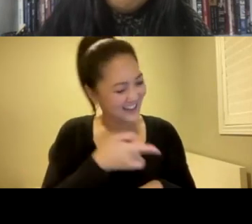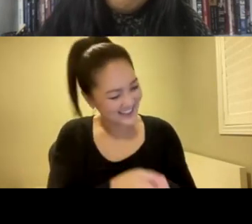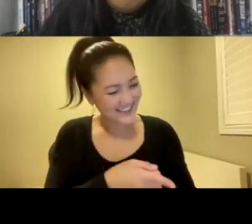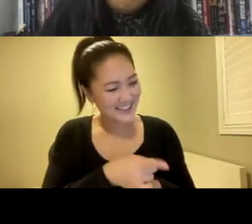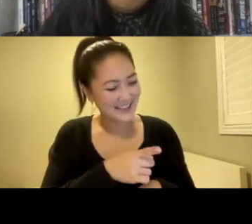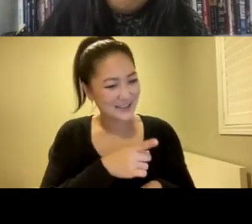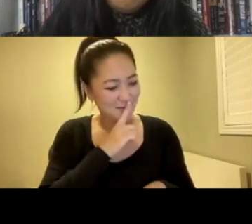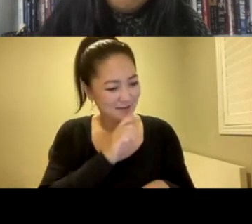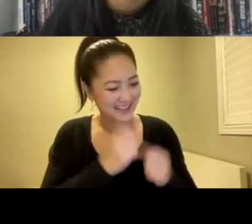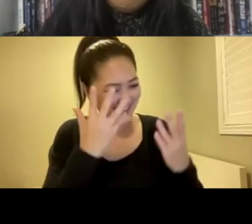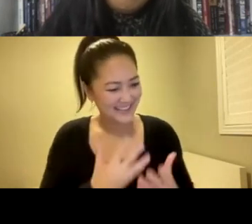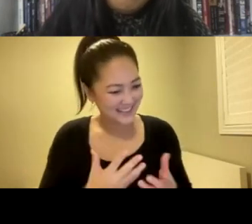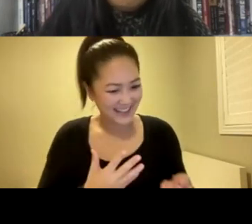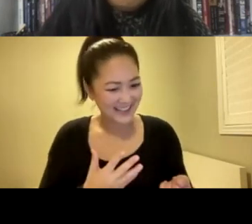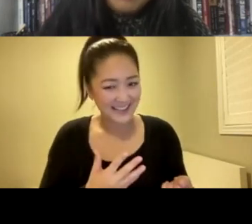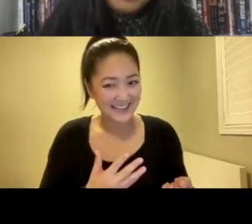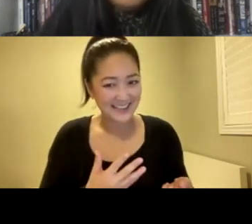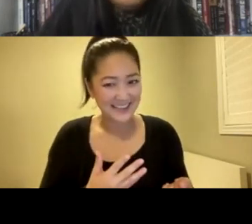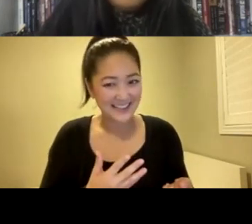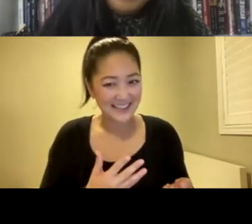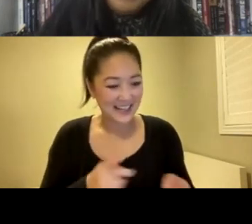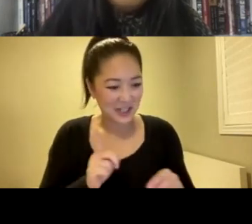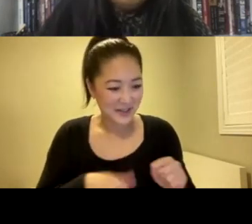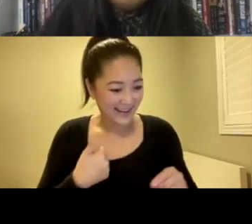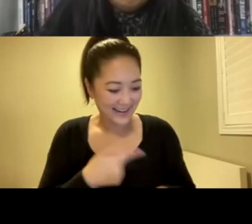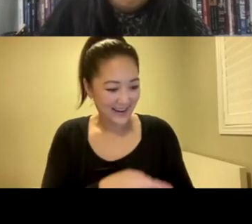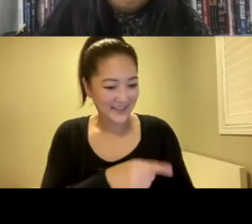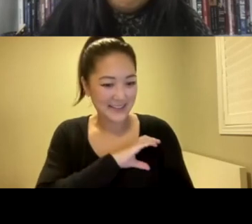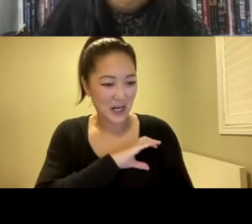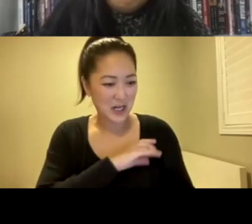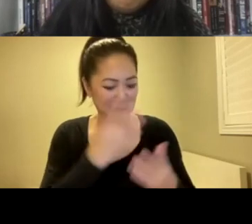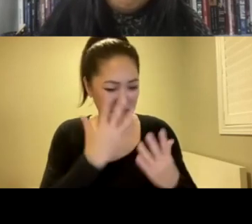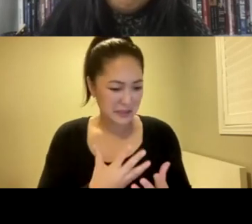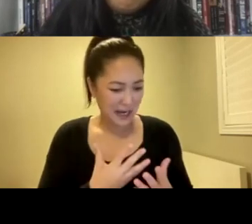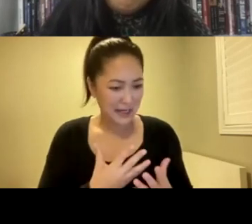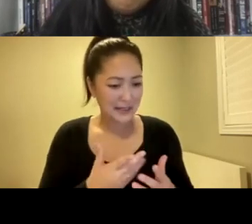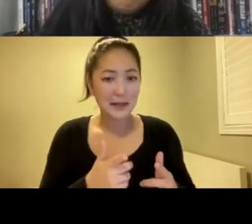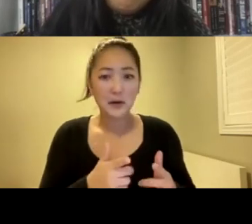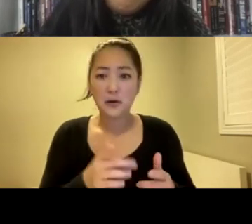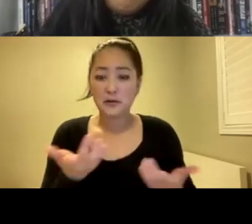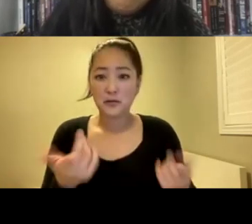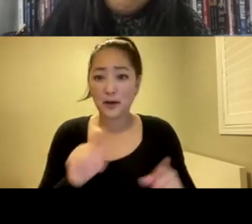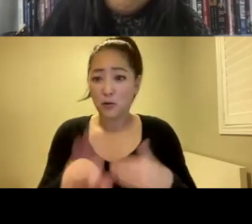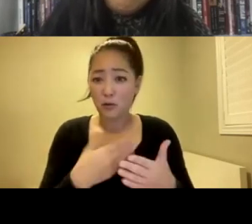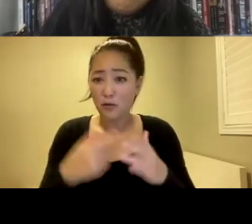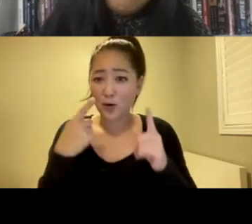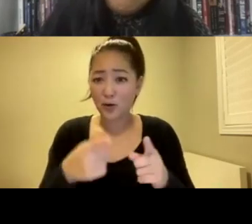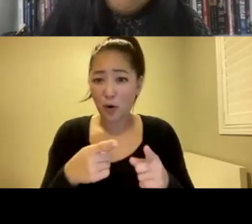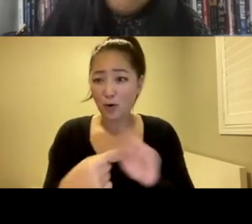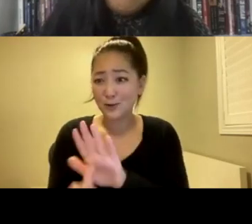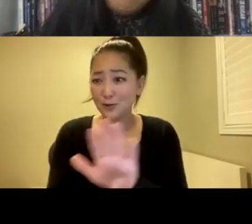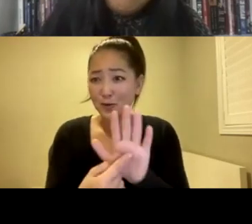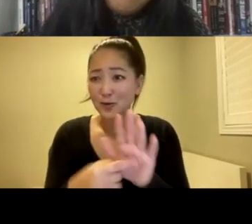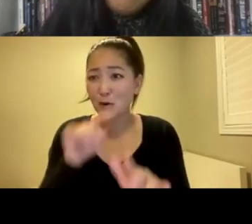And you can't have this character when you're trying to make kids laugh. And I had to really like think about that and think about